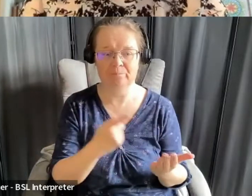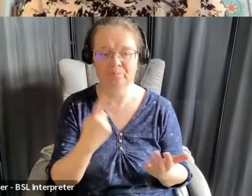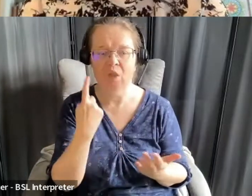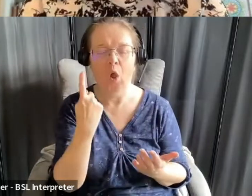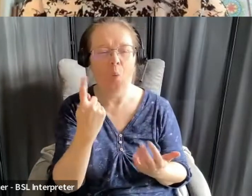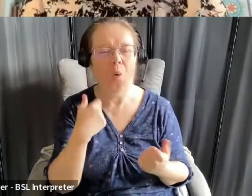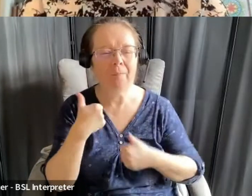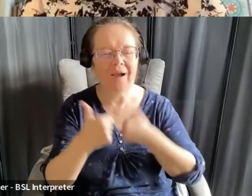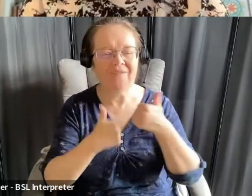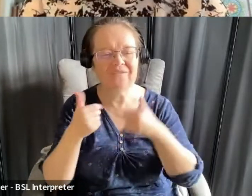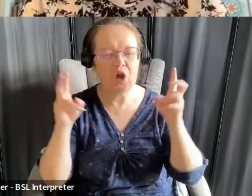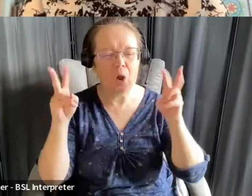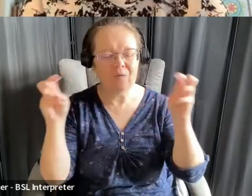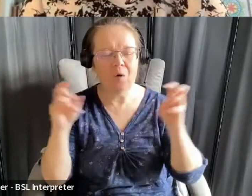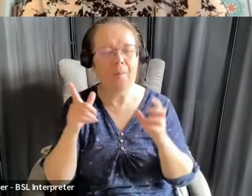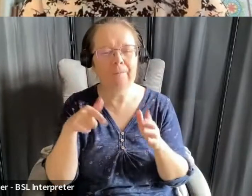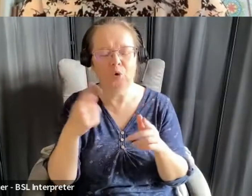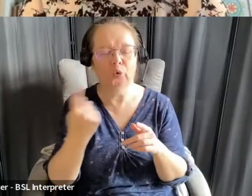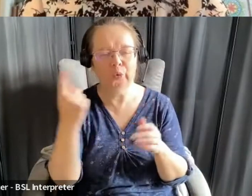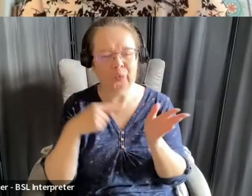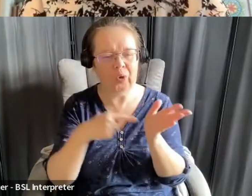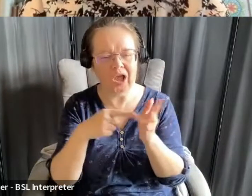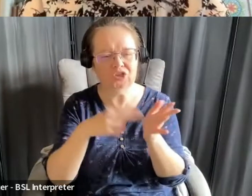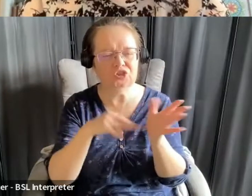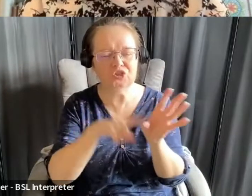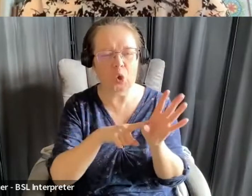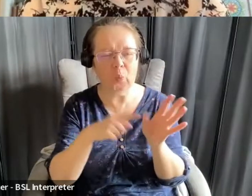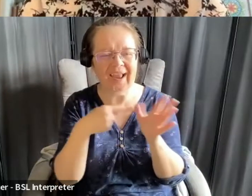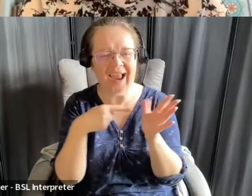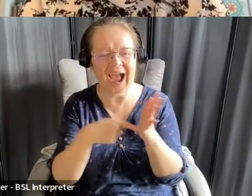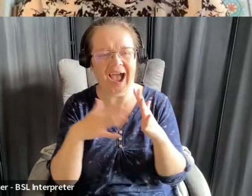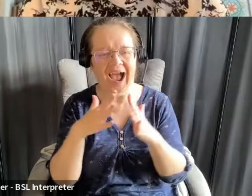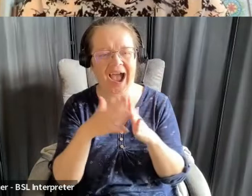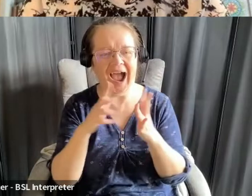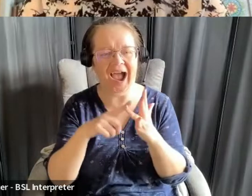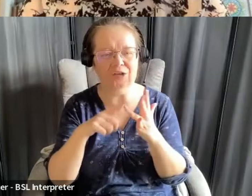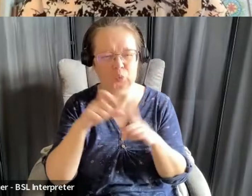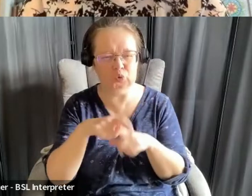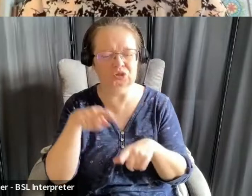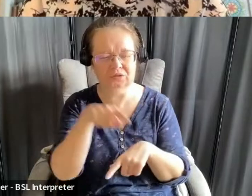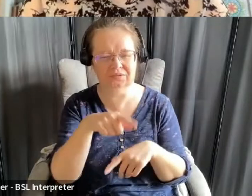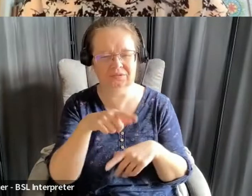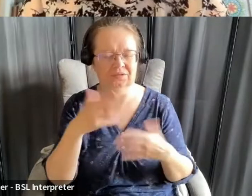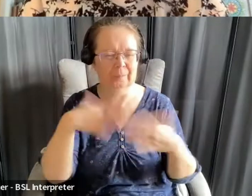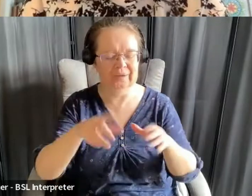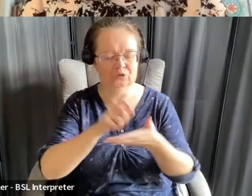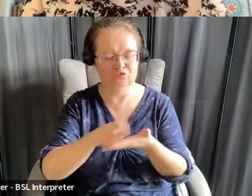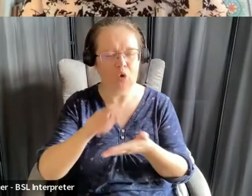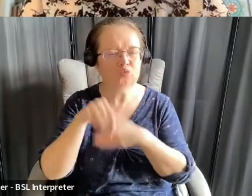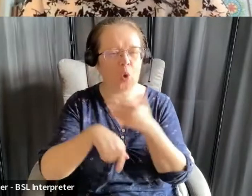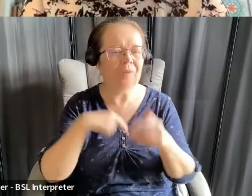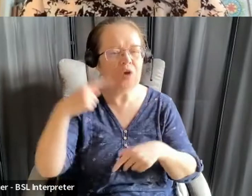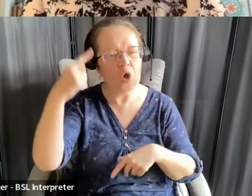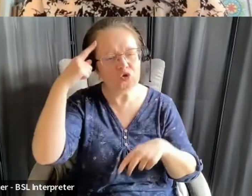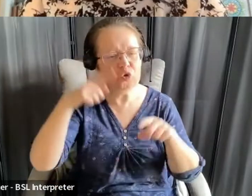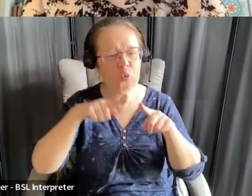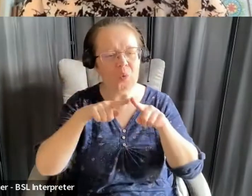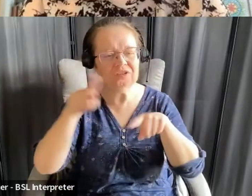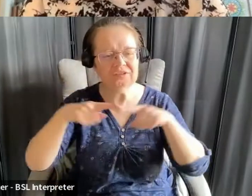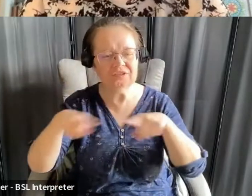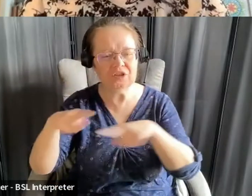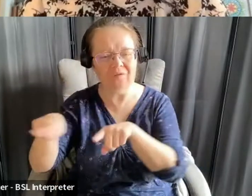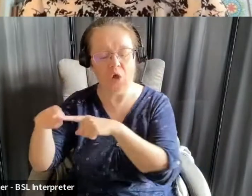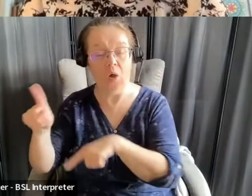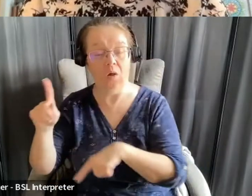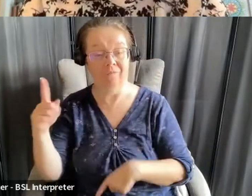quotes by Tony Attwood, who's something of a guru in the world of neurodiversity. He said, and I quote, "For